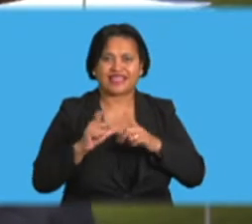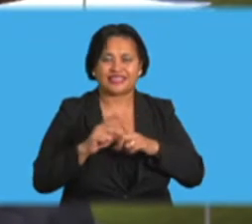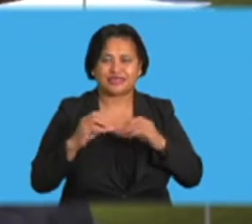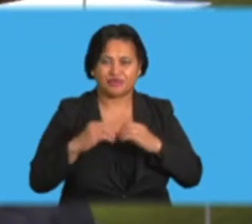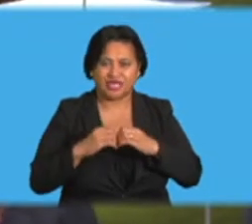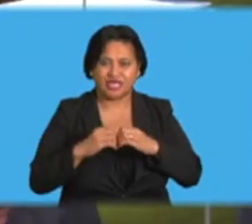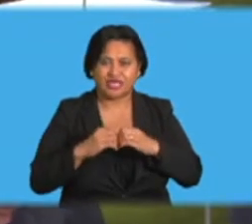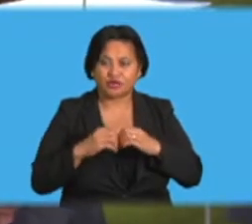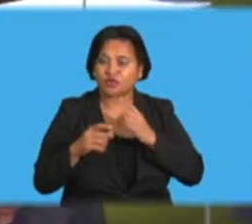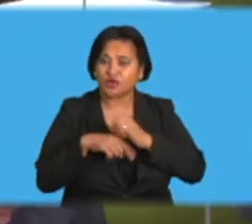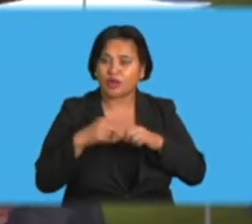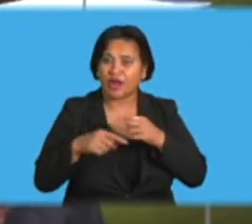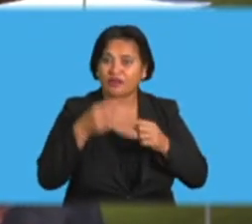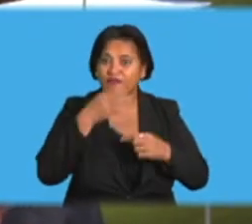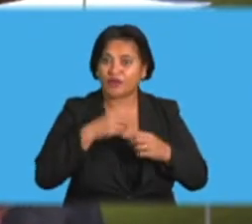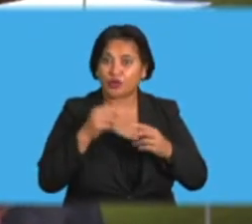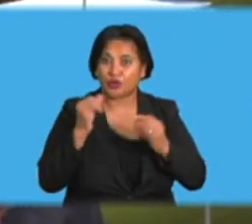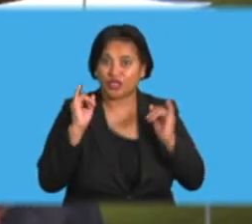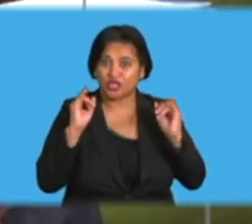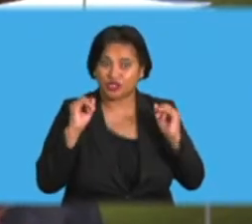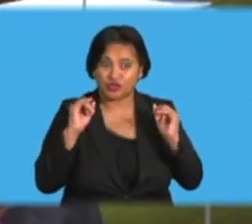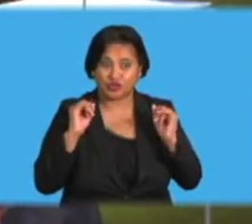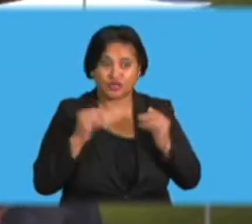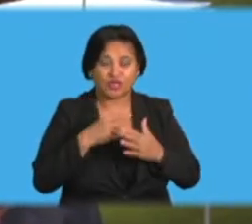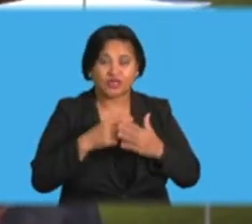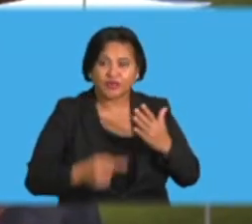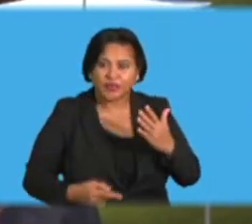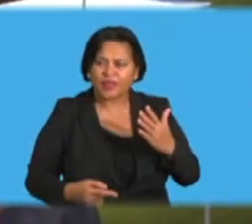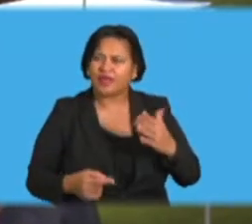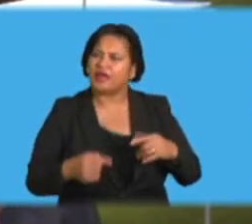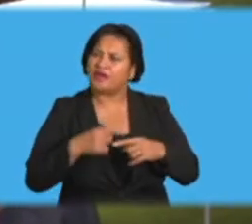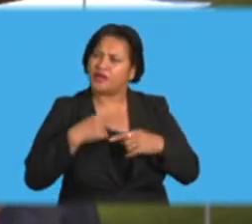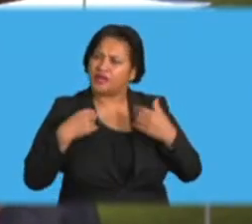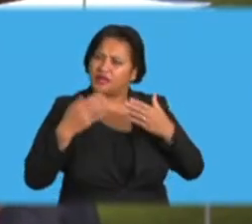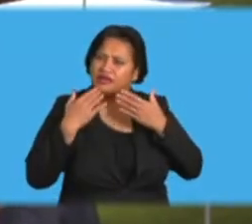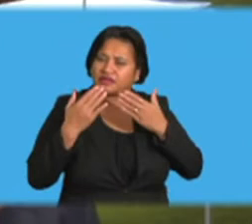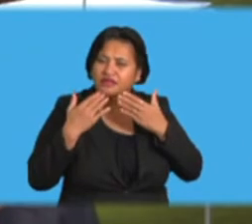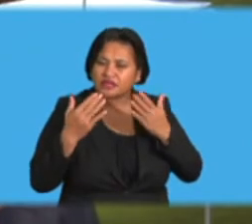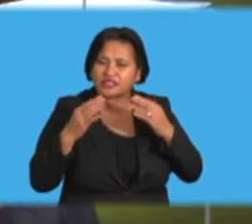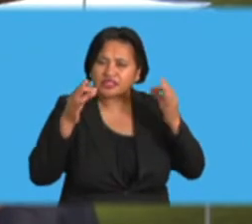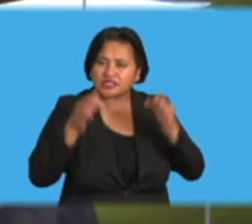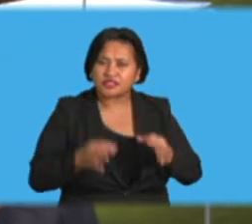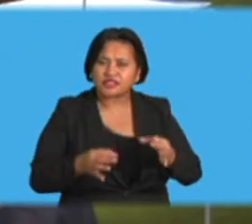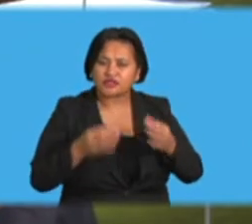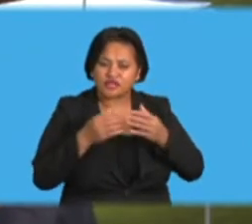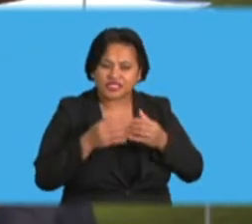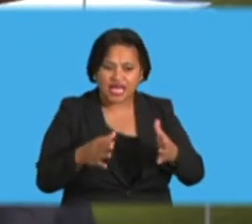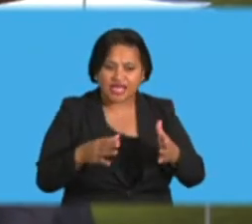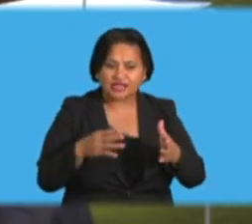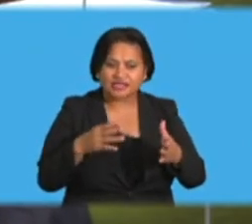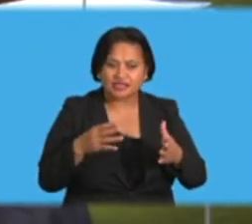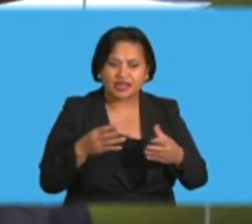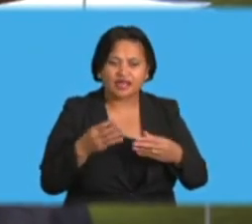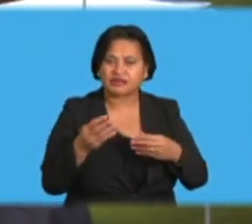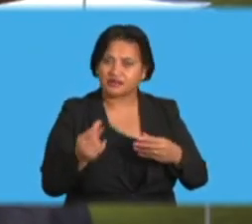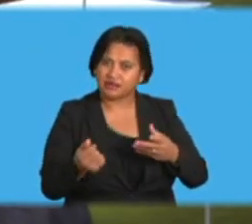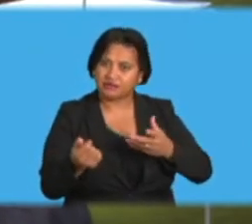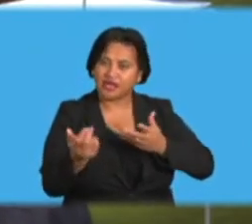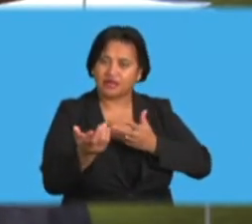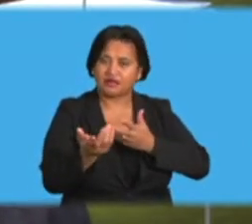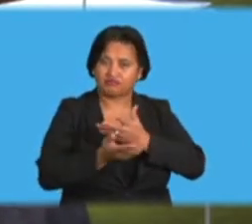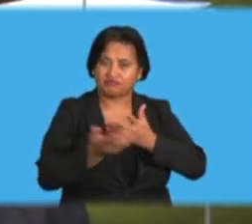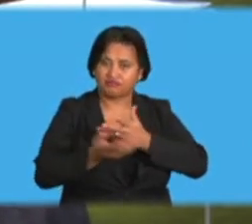following. Madam Speaker, whilst appreciating the decision to start a discussion on the increase of base allocation for ADB-specific